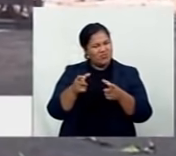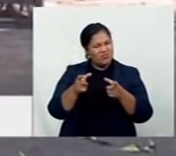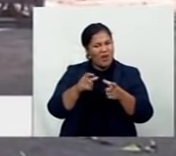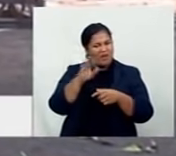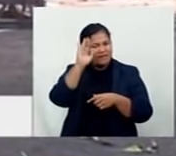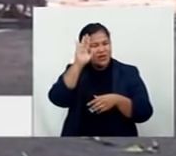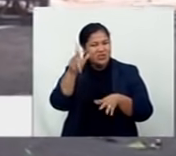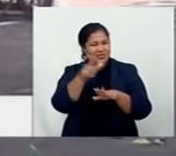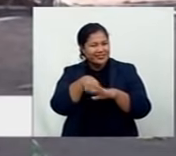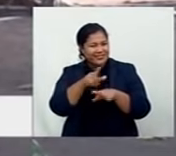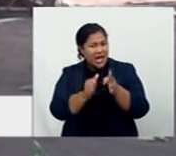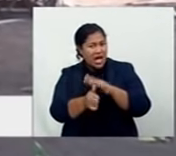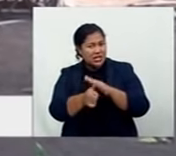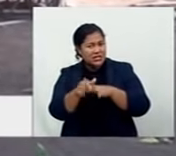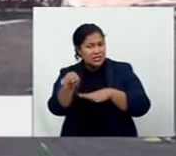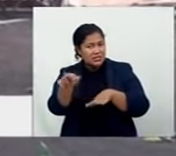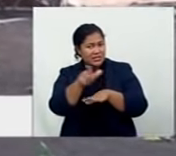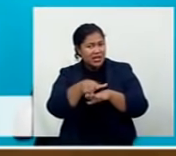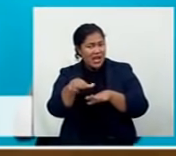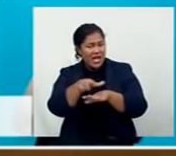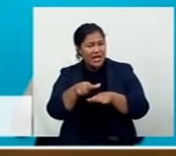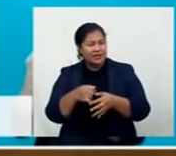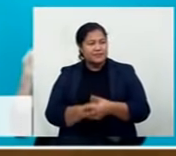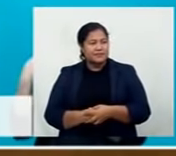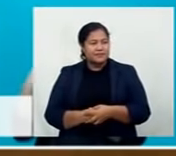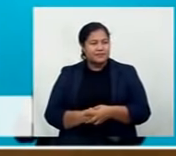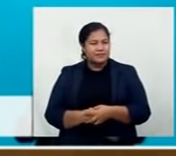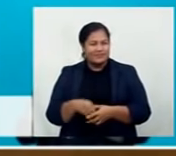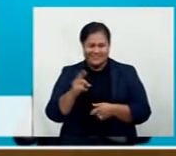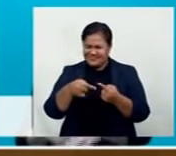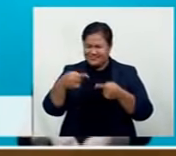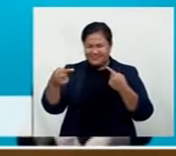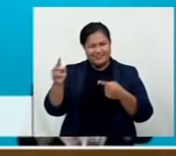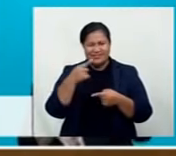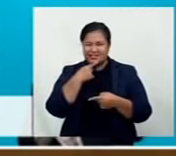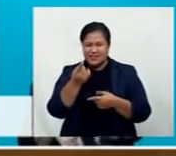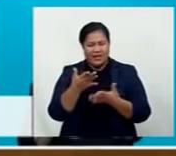land, the opposition unashamedly